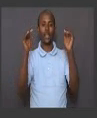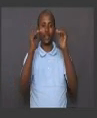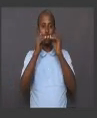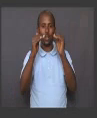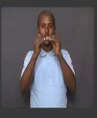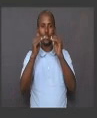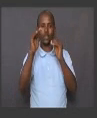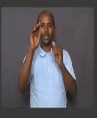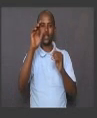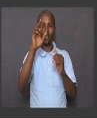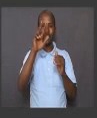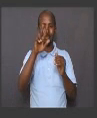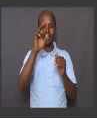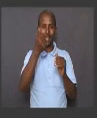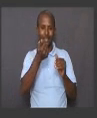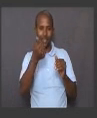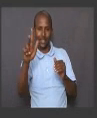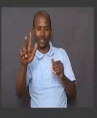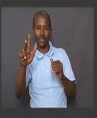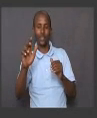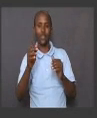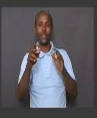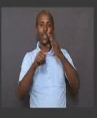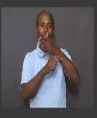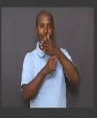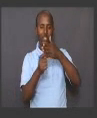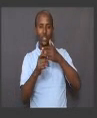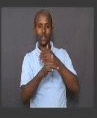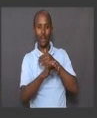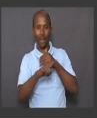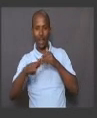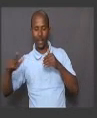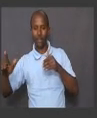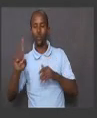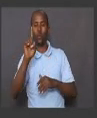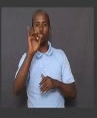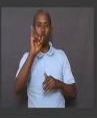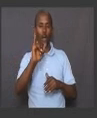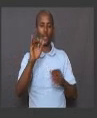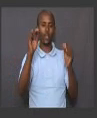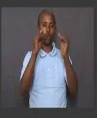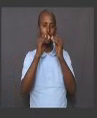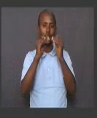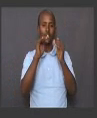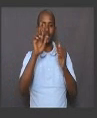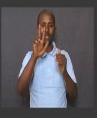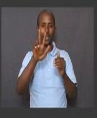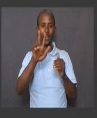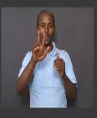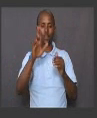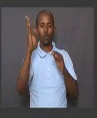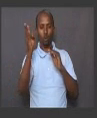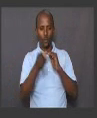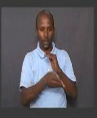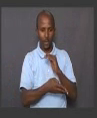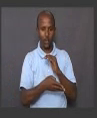equals 13, a tangent line is y equals 3